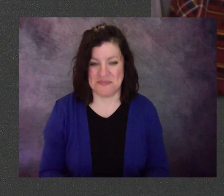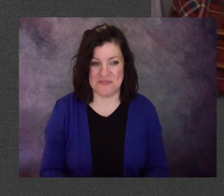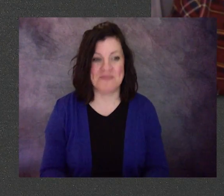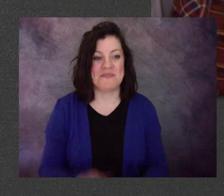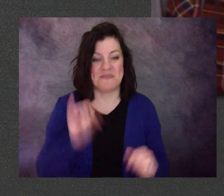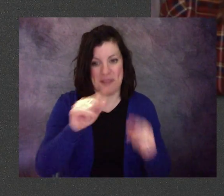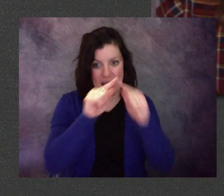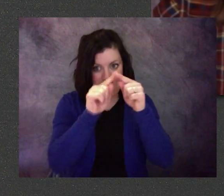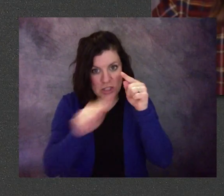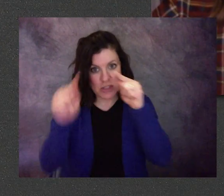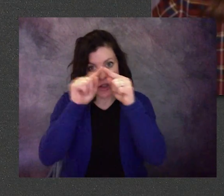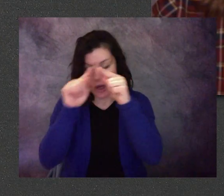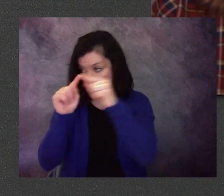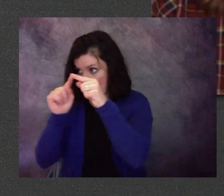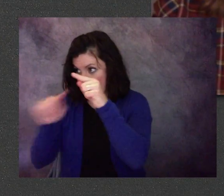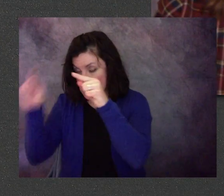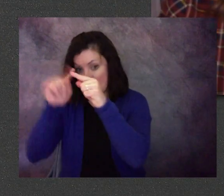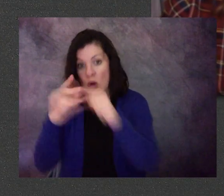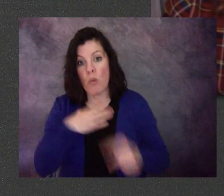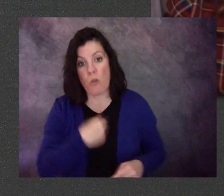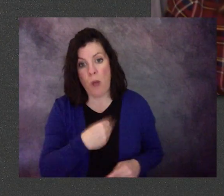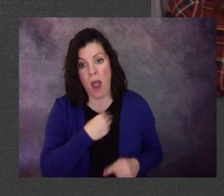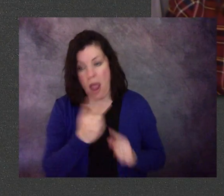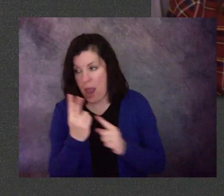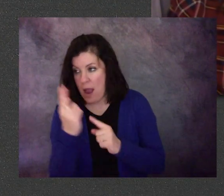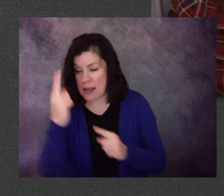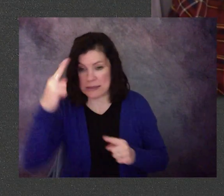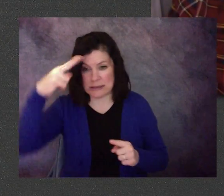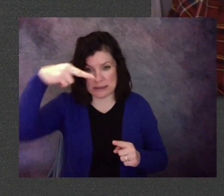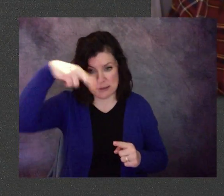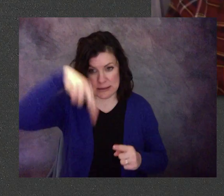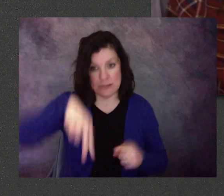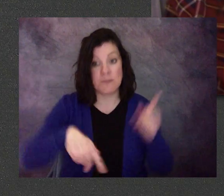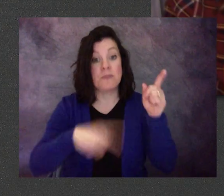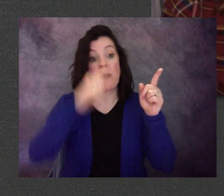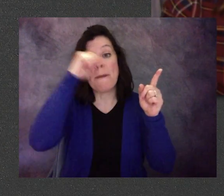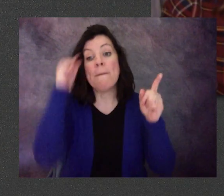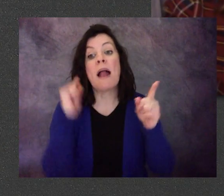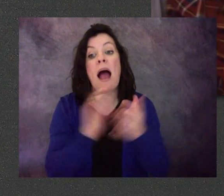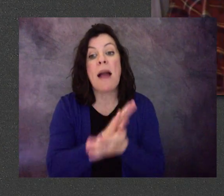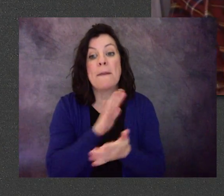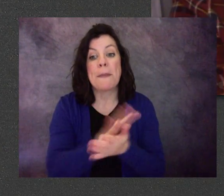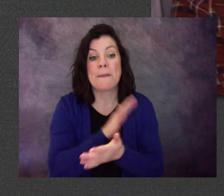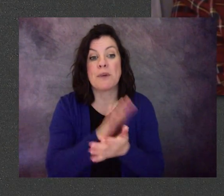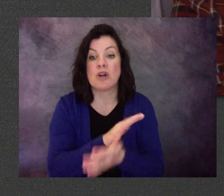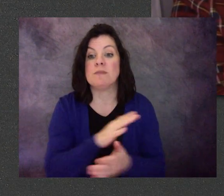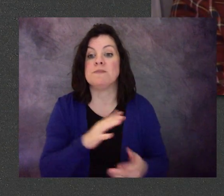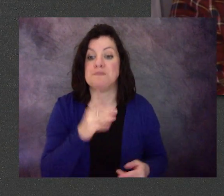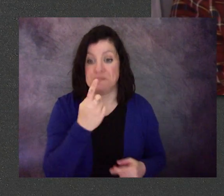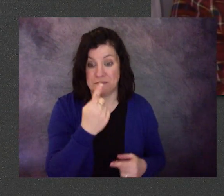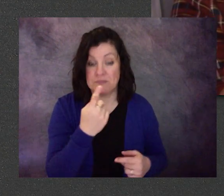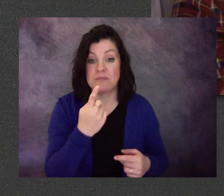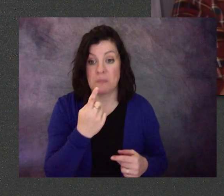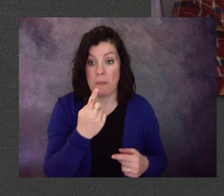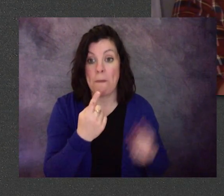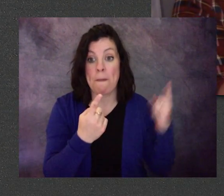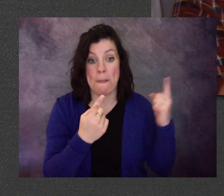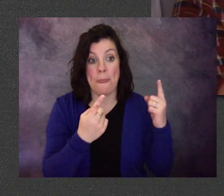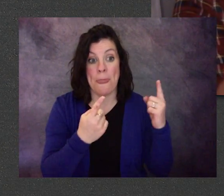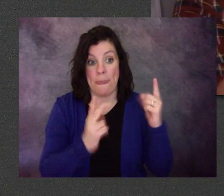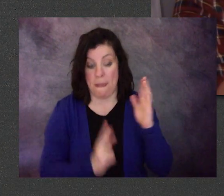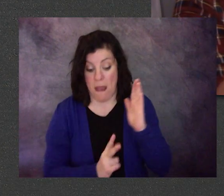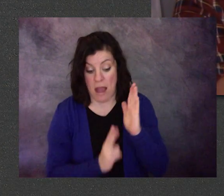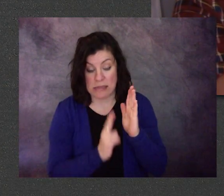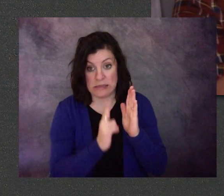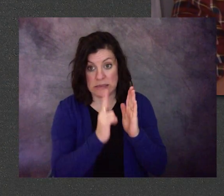the eyes of my Clifford. You're going to use your black paper for 2 different things. You're going to hold it long ways and cut all the way